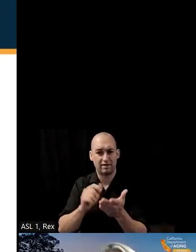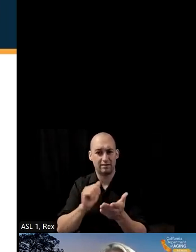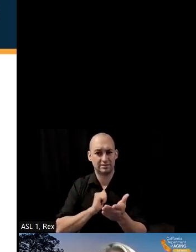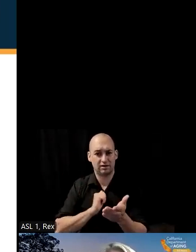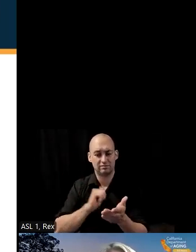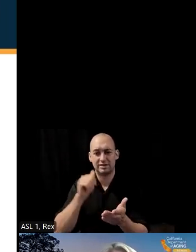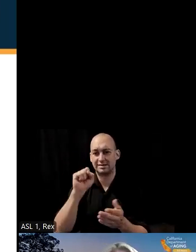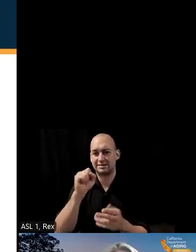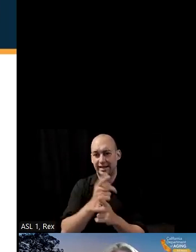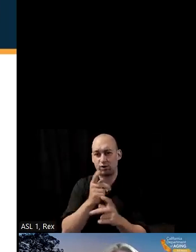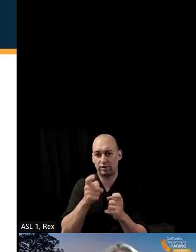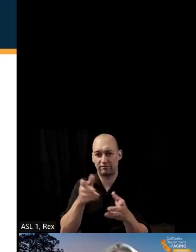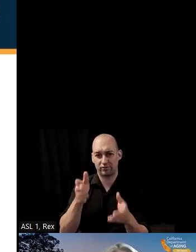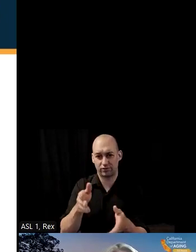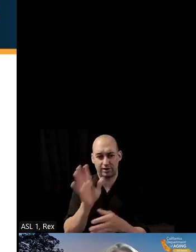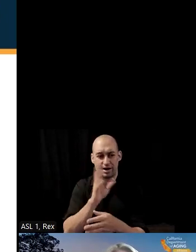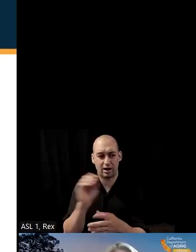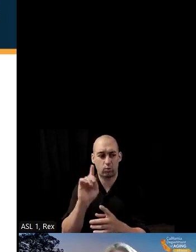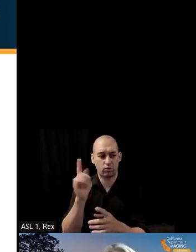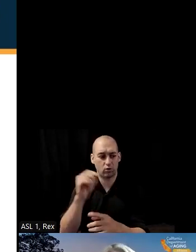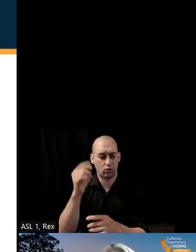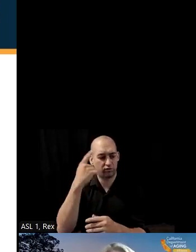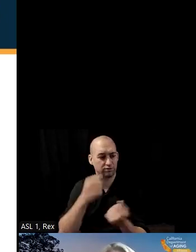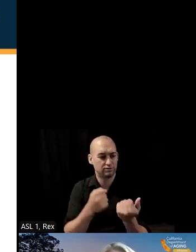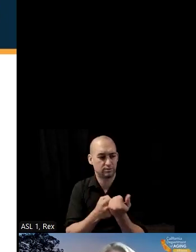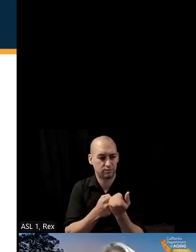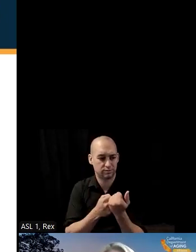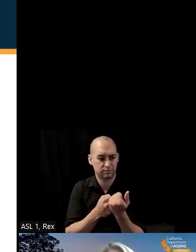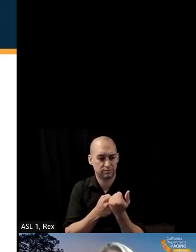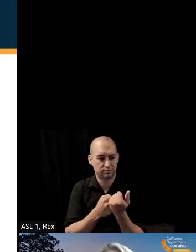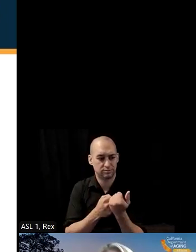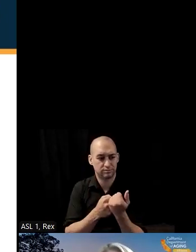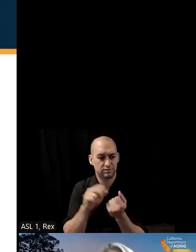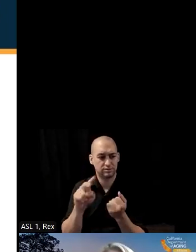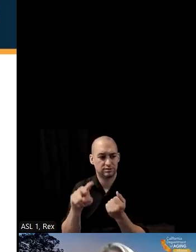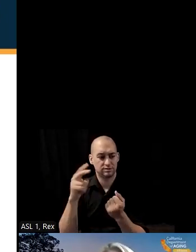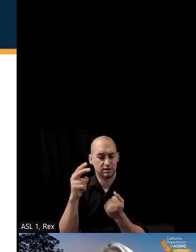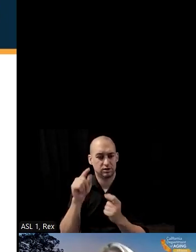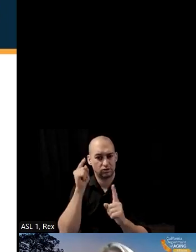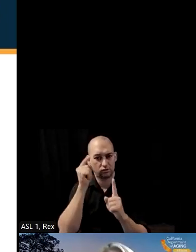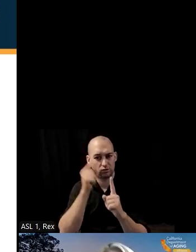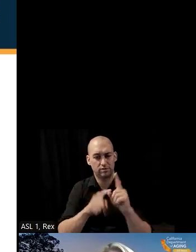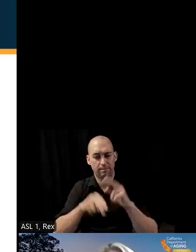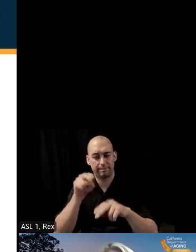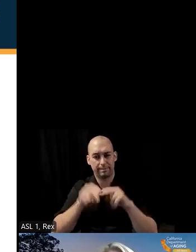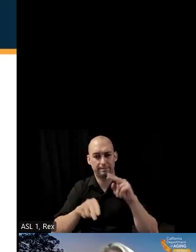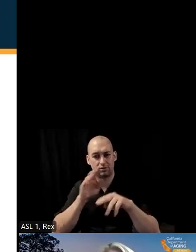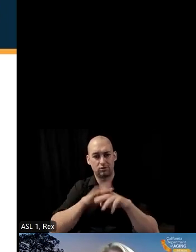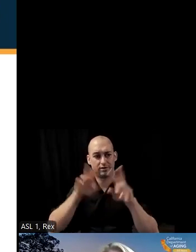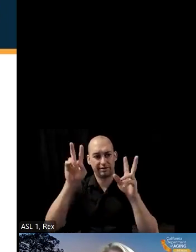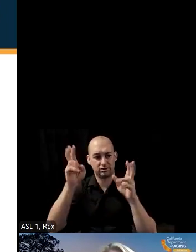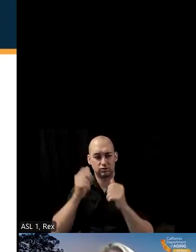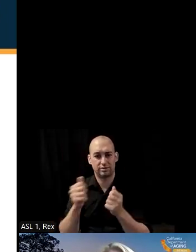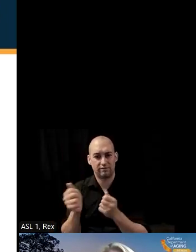for support. Next slide. Our second goal is to build off this issue of navigation that we've been talking about